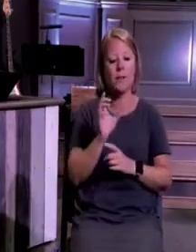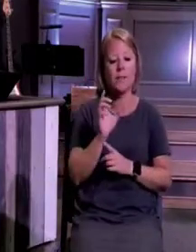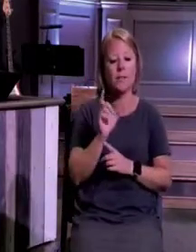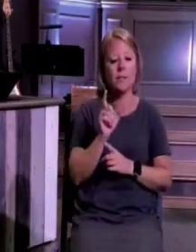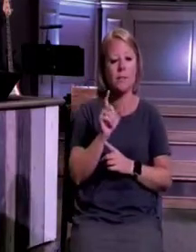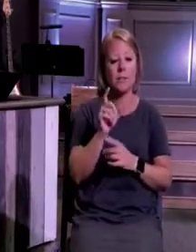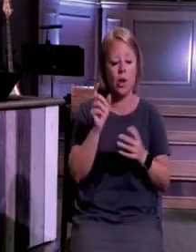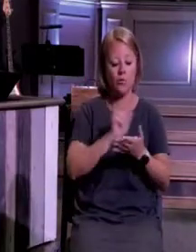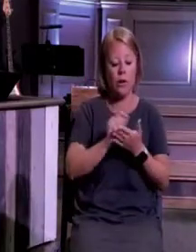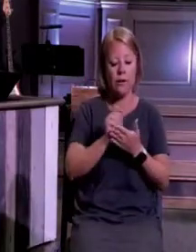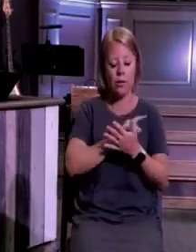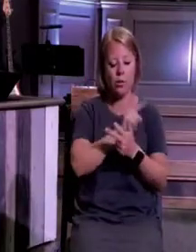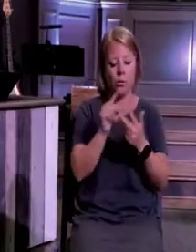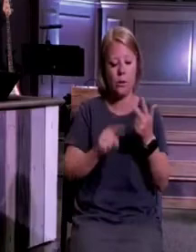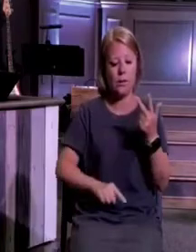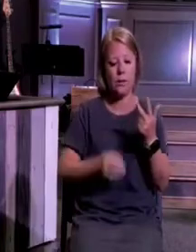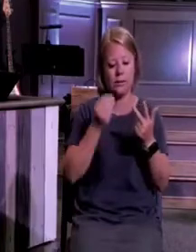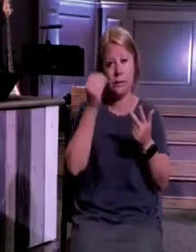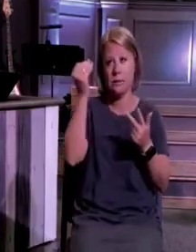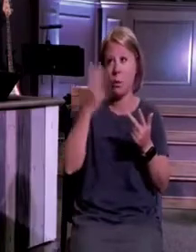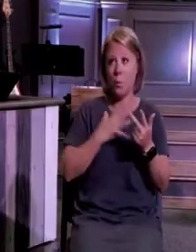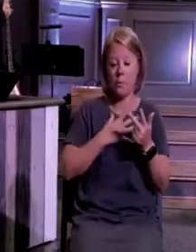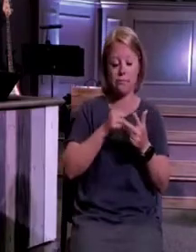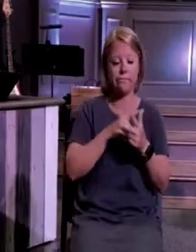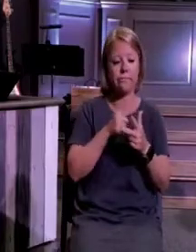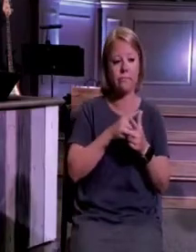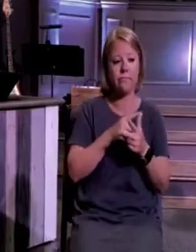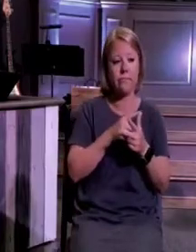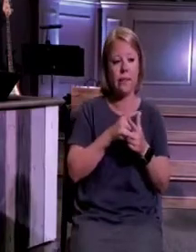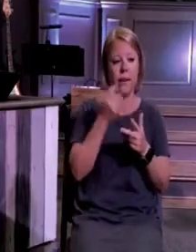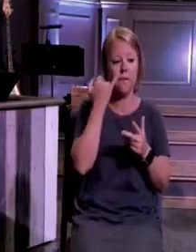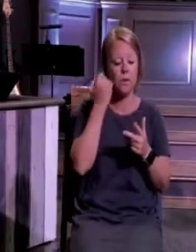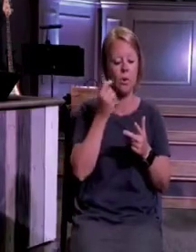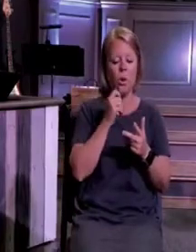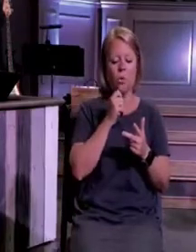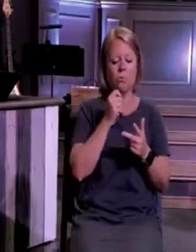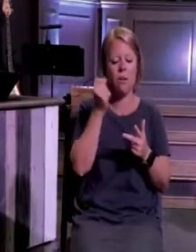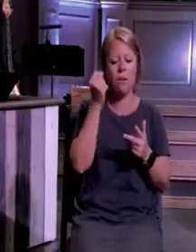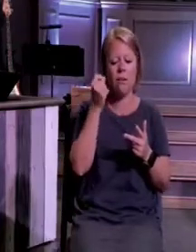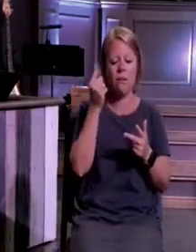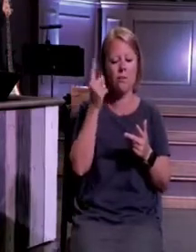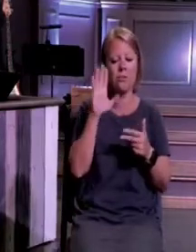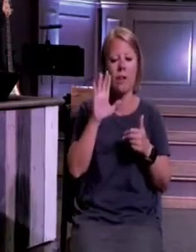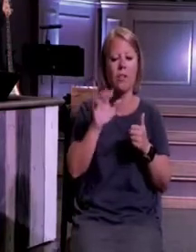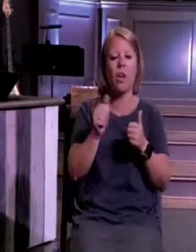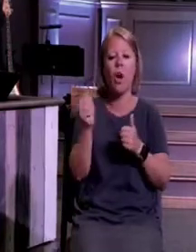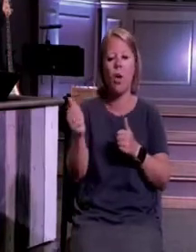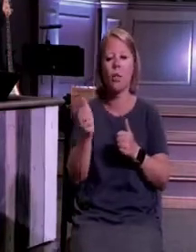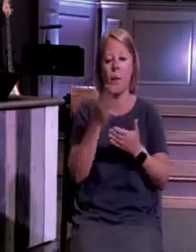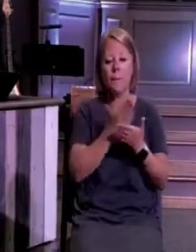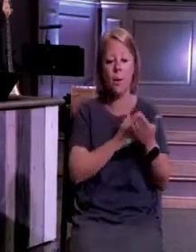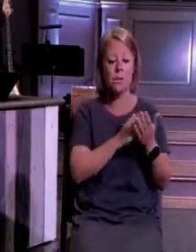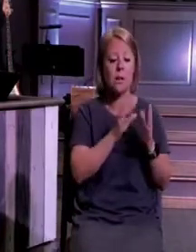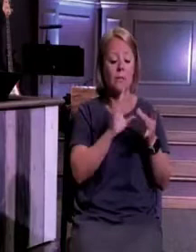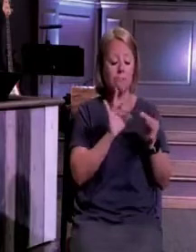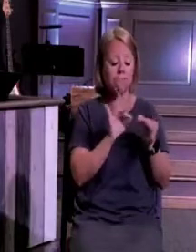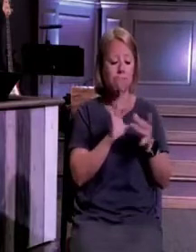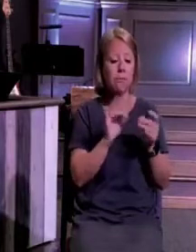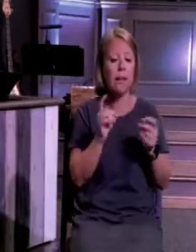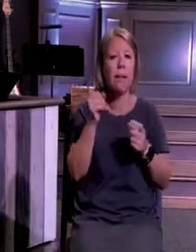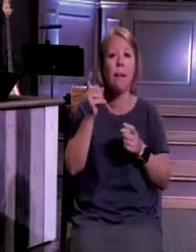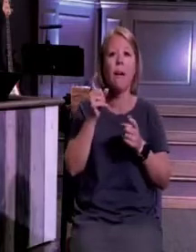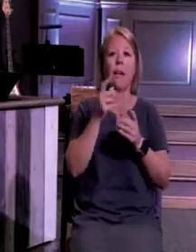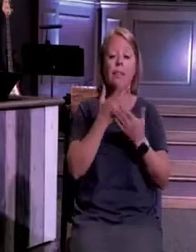down three things he told me about the crusade. You need to get this. If you don't get nothing else that I tell you, you need to understand. These are the words that God gave